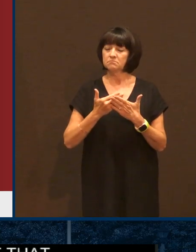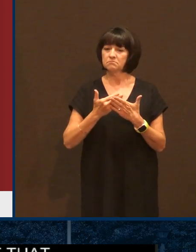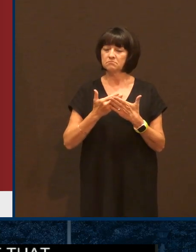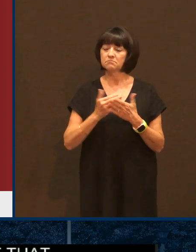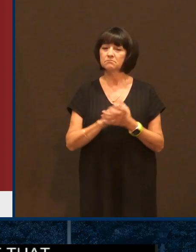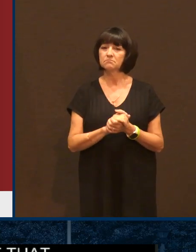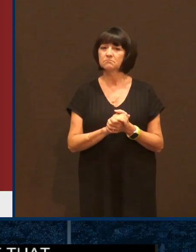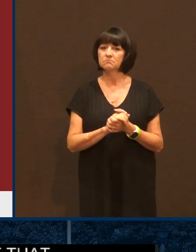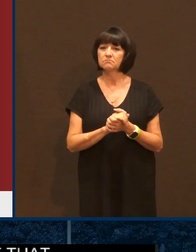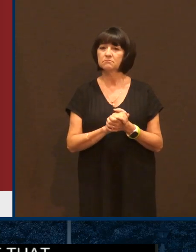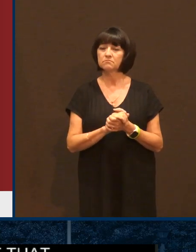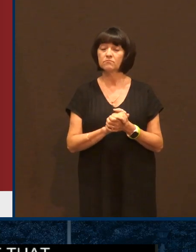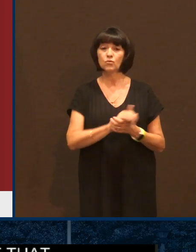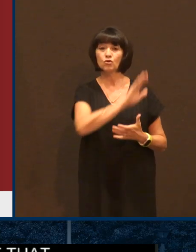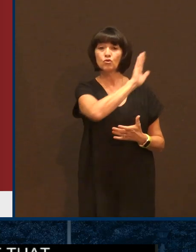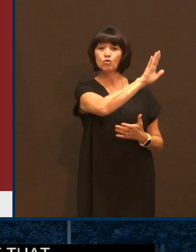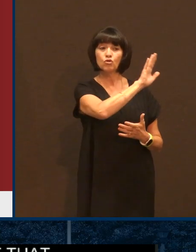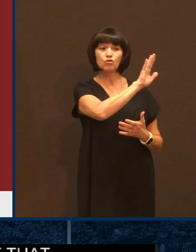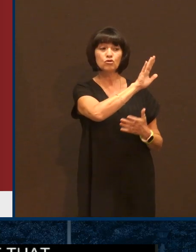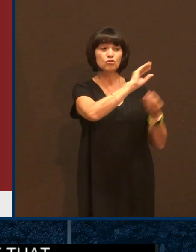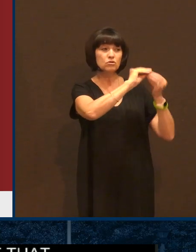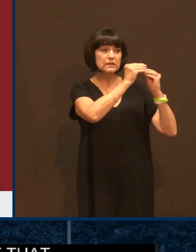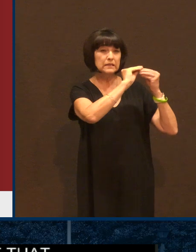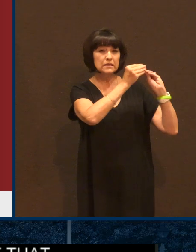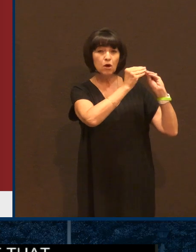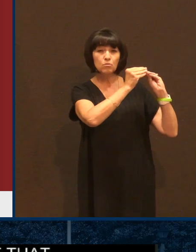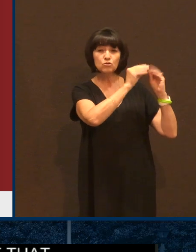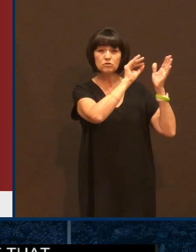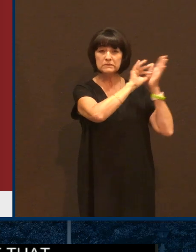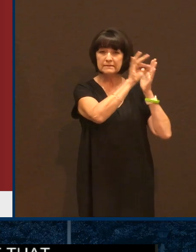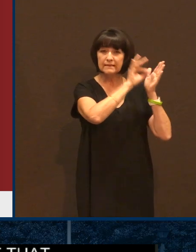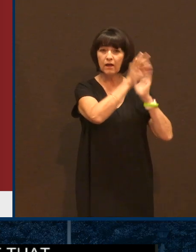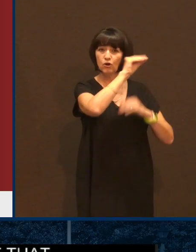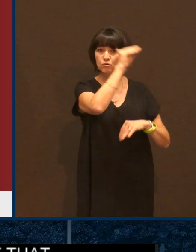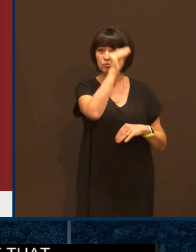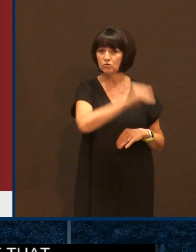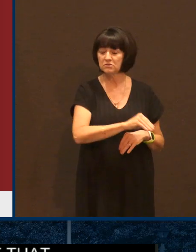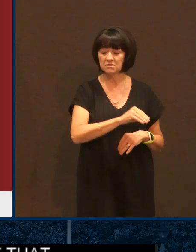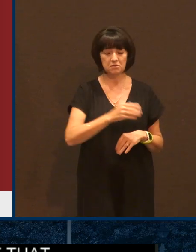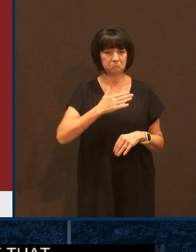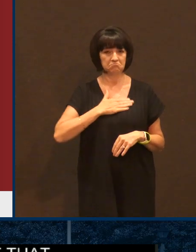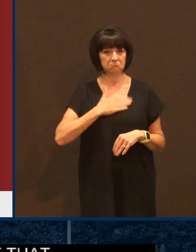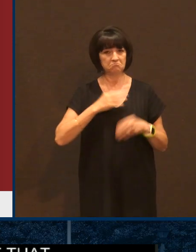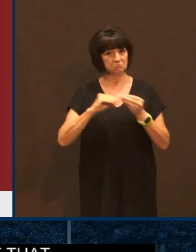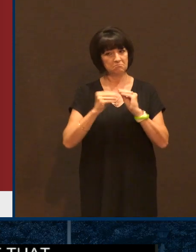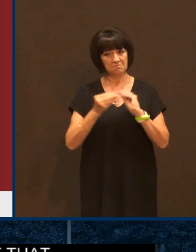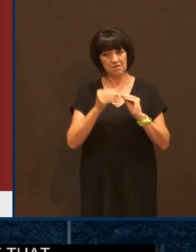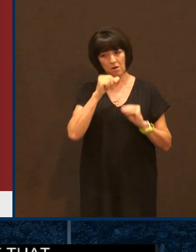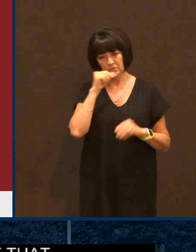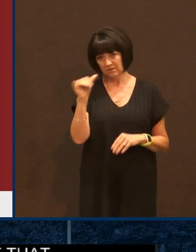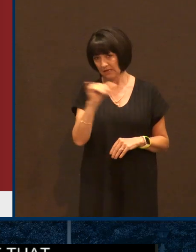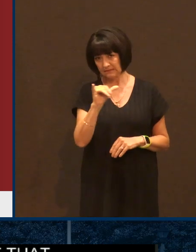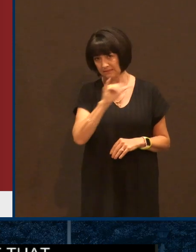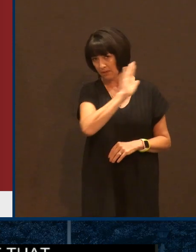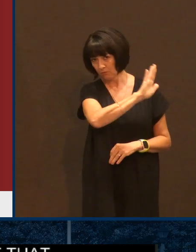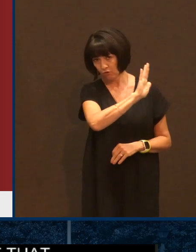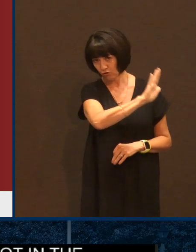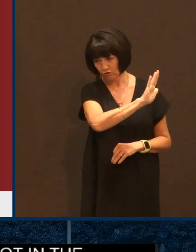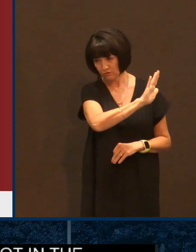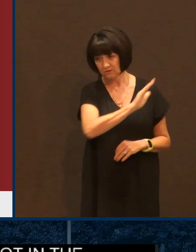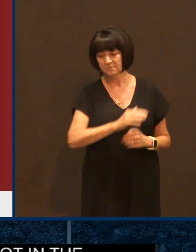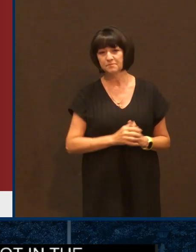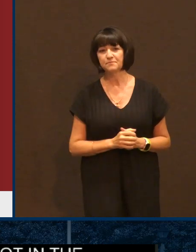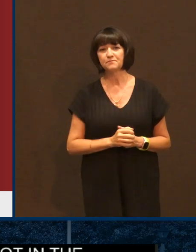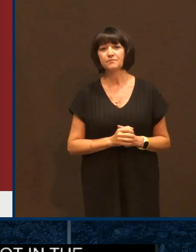the same ballpark as the other states that were on that list: Florida,